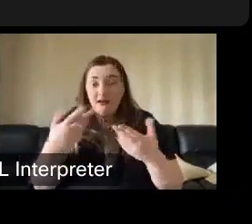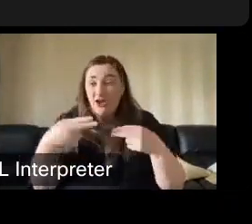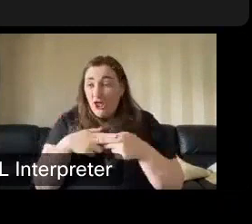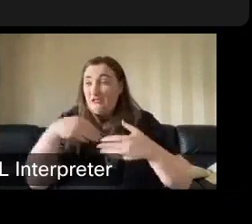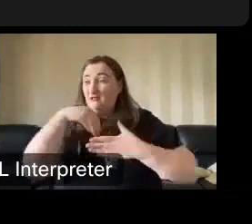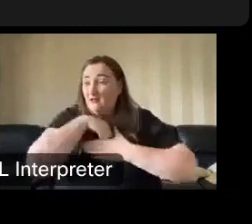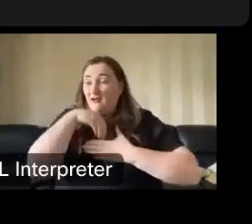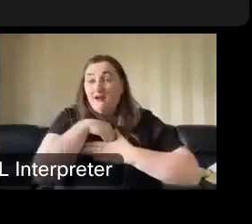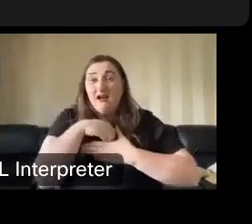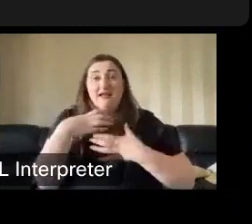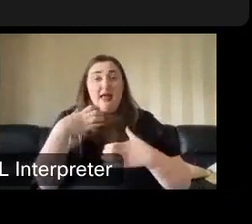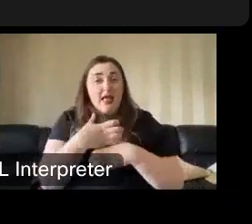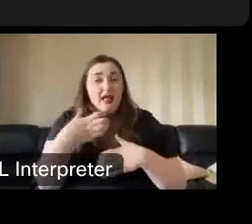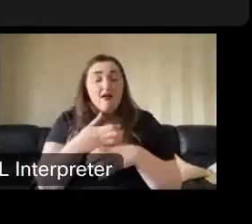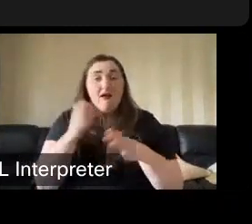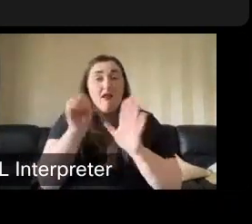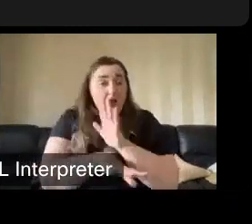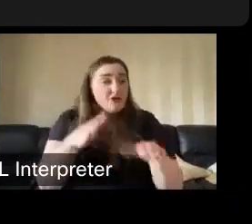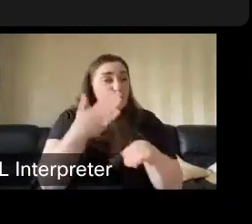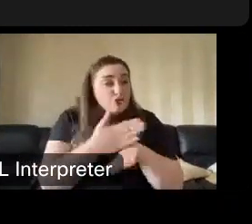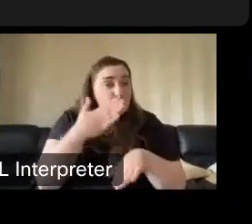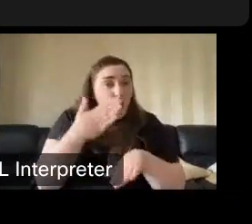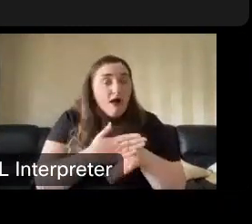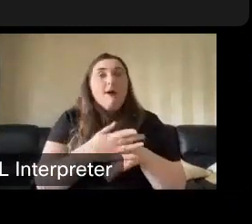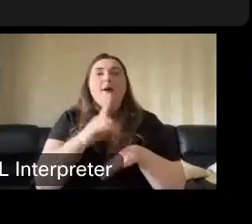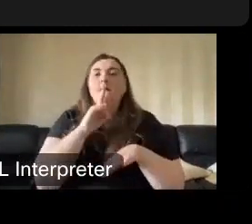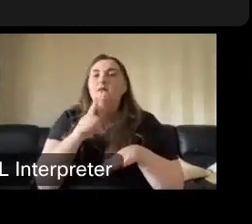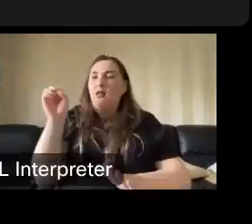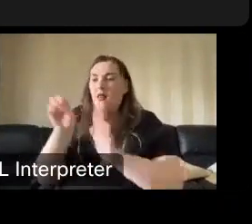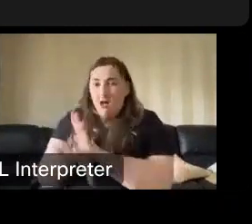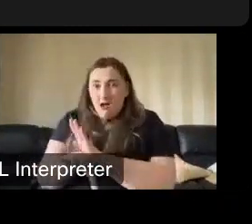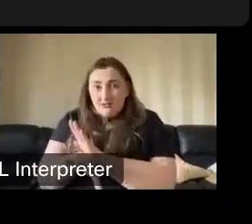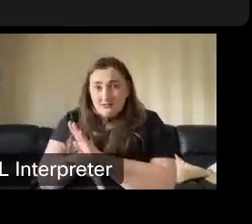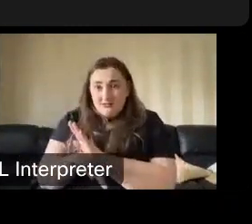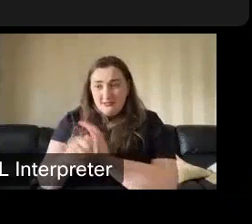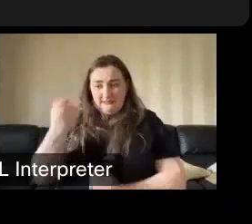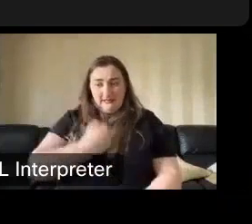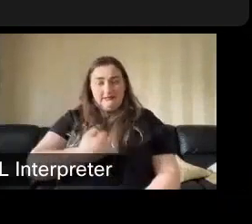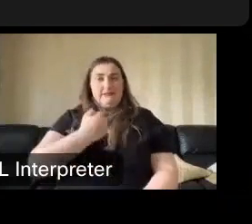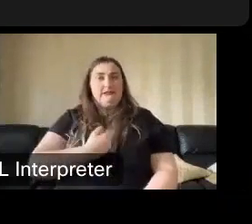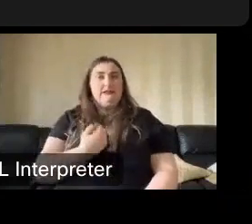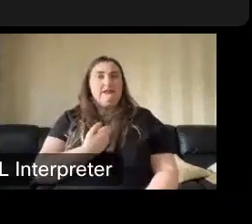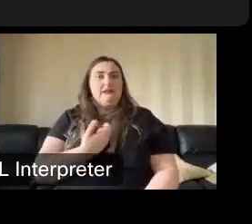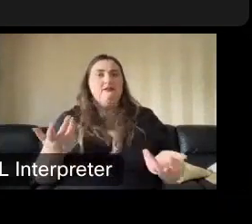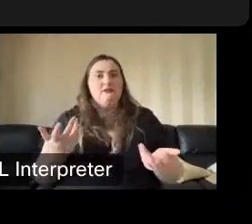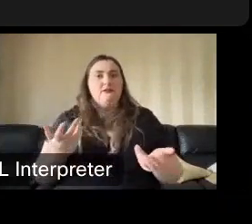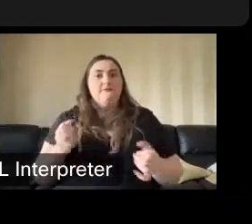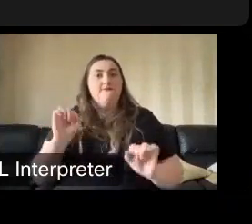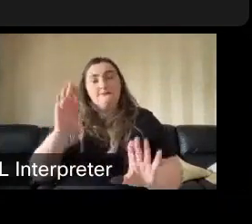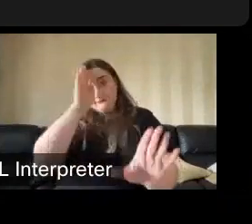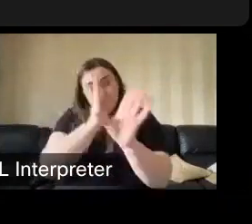not only lost a job, a livelihood, she lost an identity. Her psychological